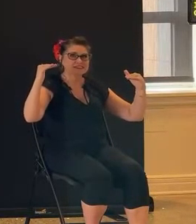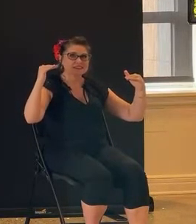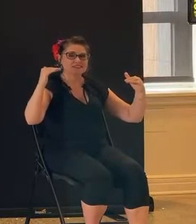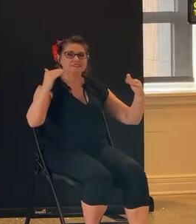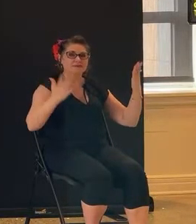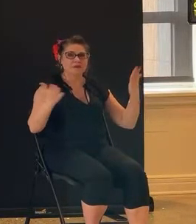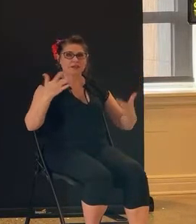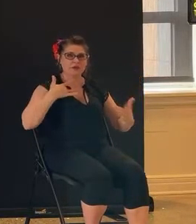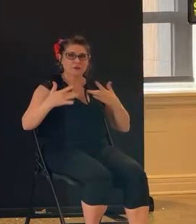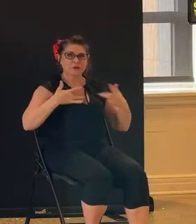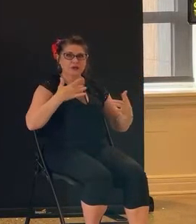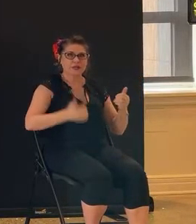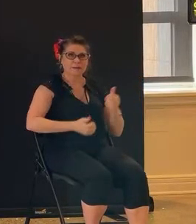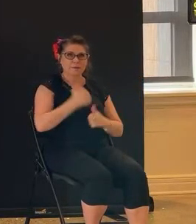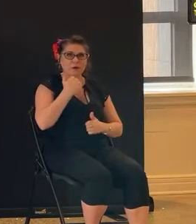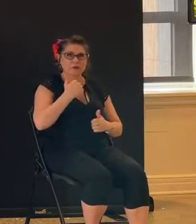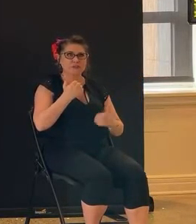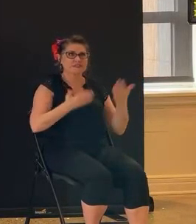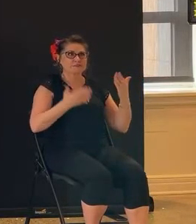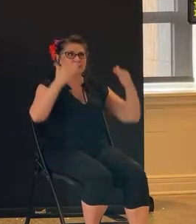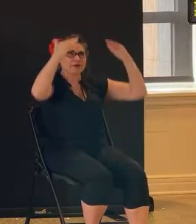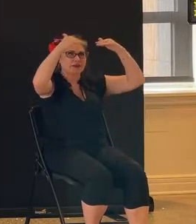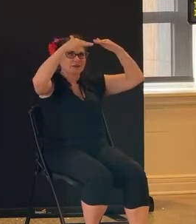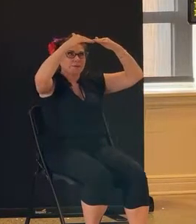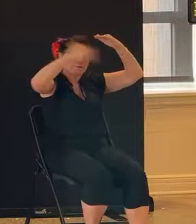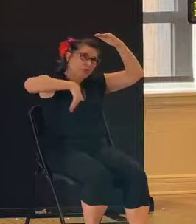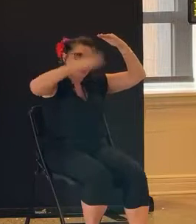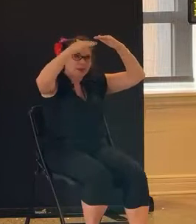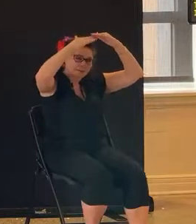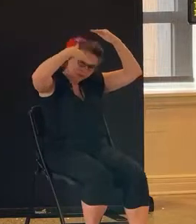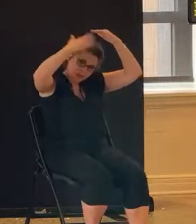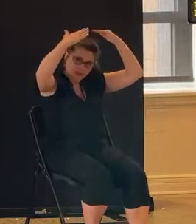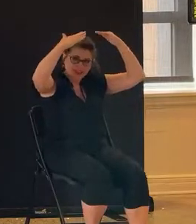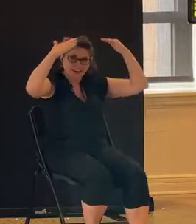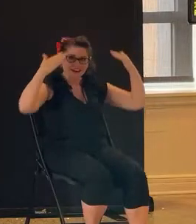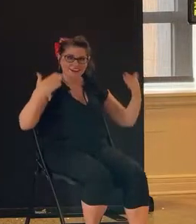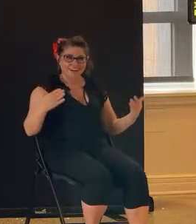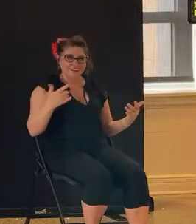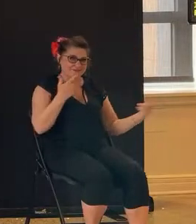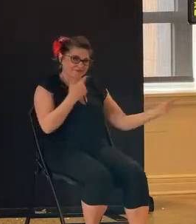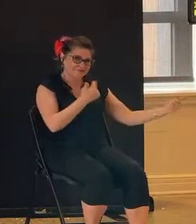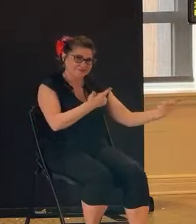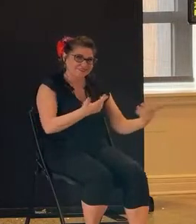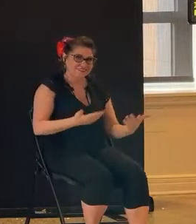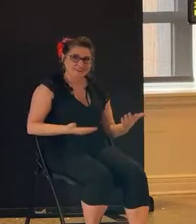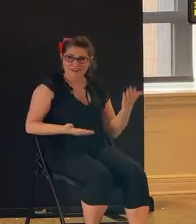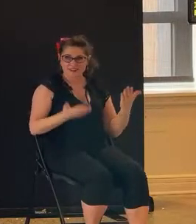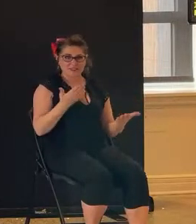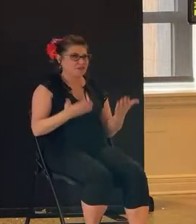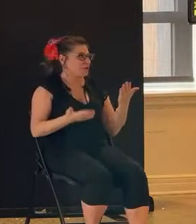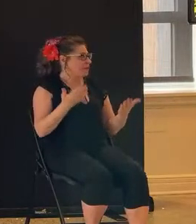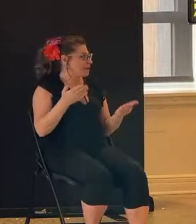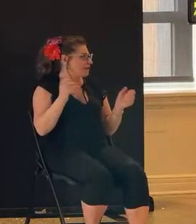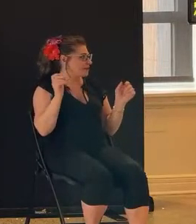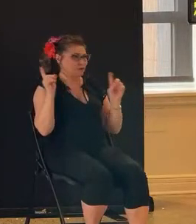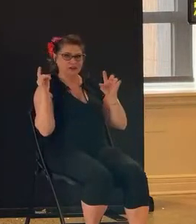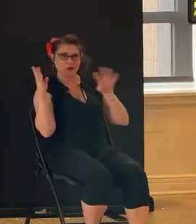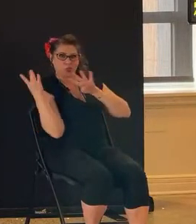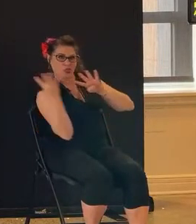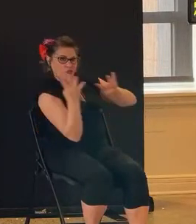is a light or a ceiling panel falling on your head. So we might all want to stampede over and get under that table.